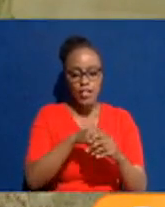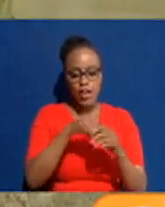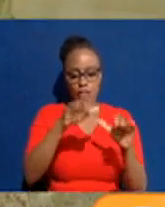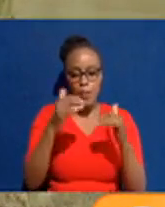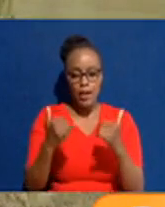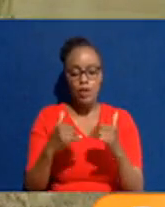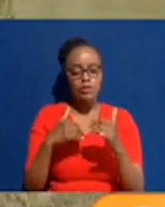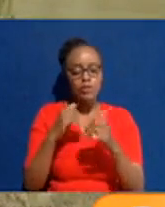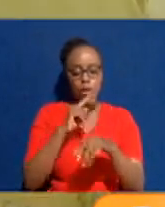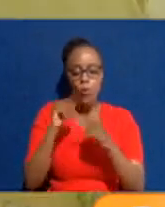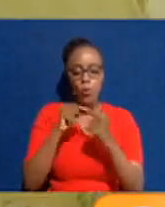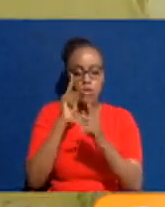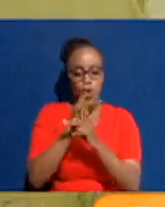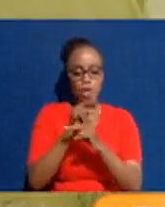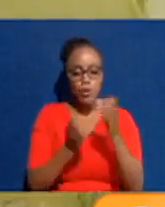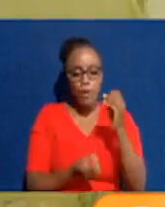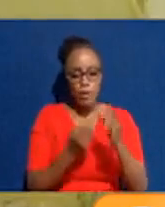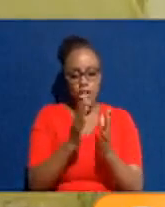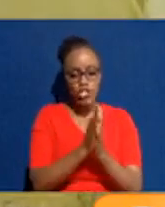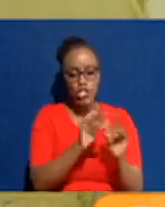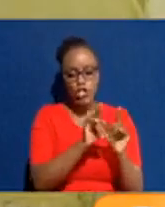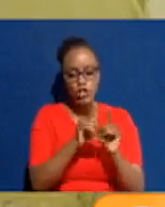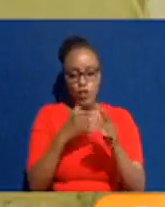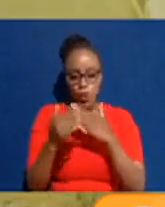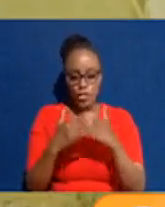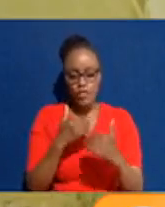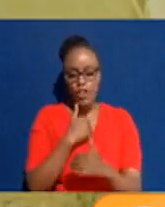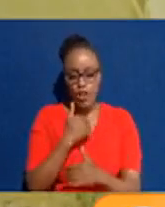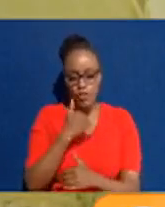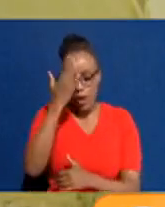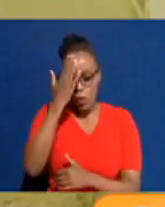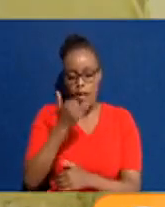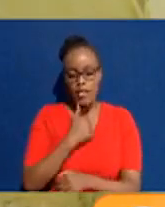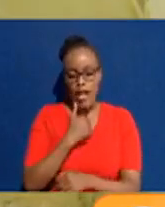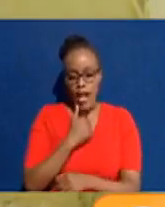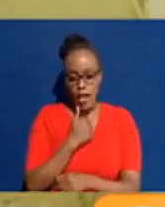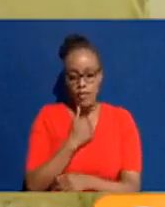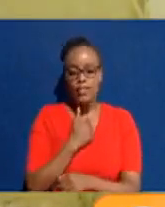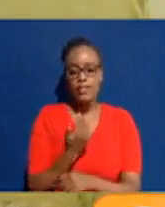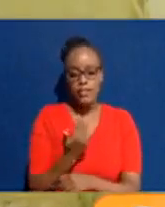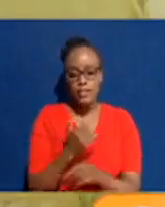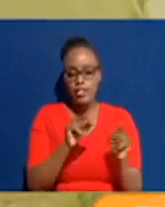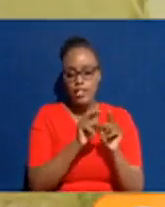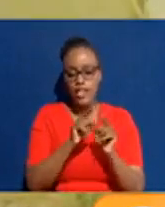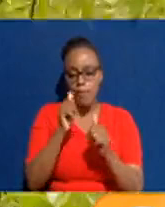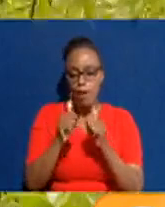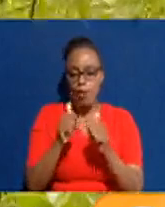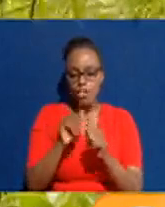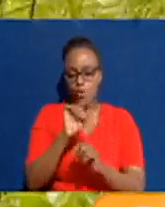part is now where you're keeping your production and also whatever you're earning from the farm, so that the app helps you with the simple bookkeeping